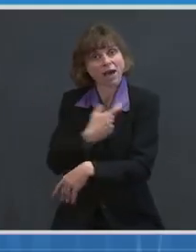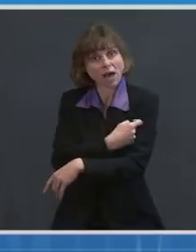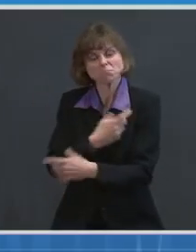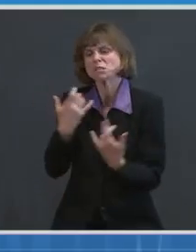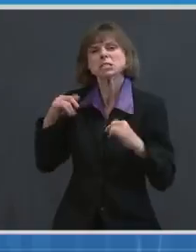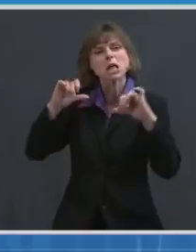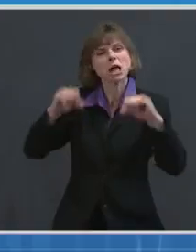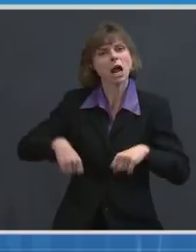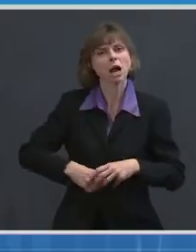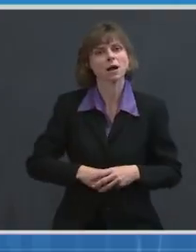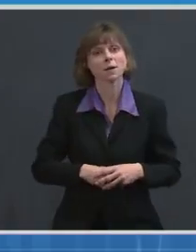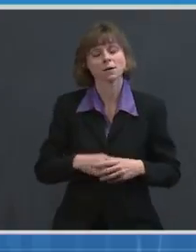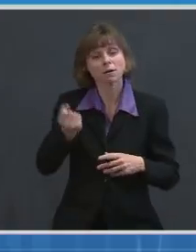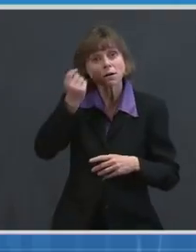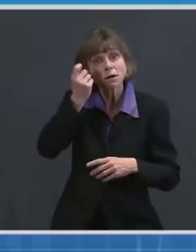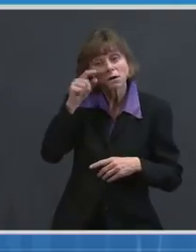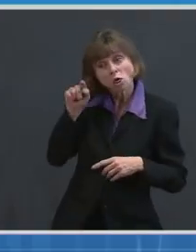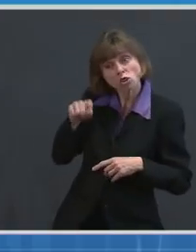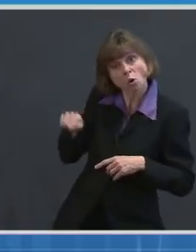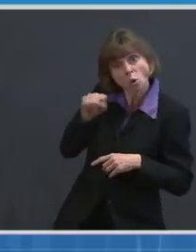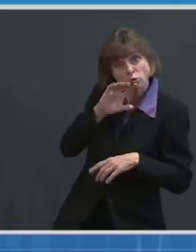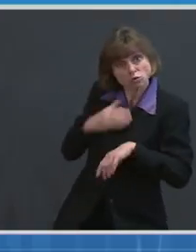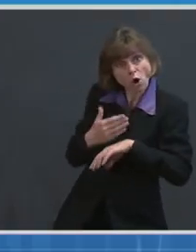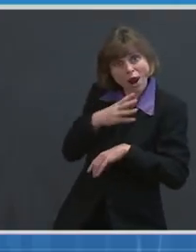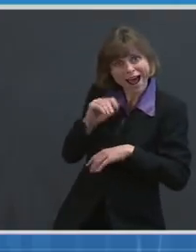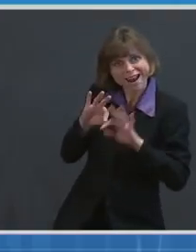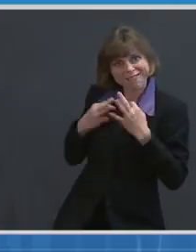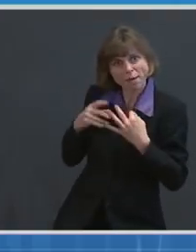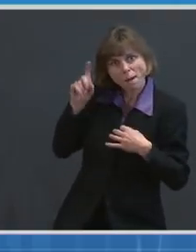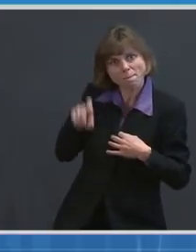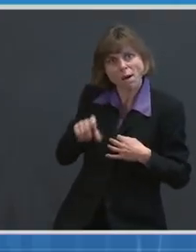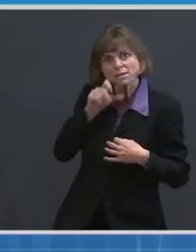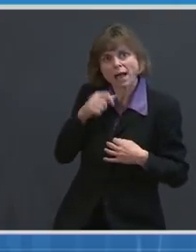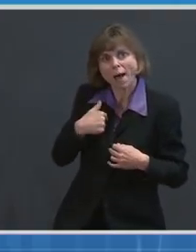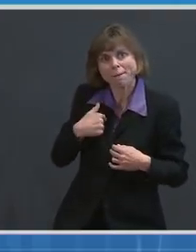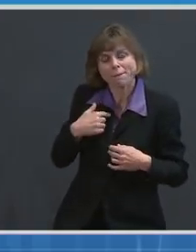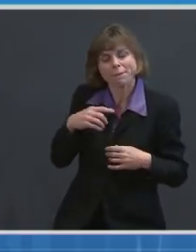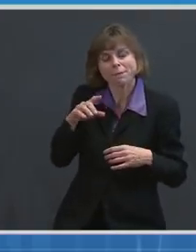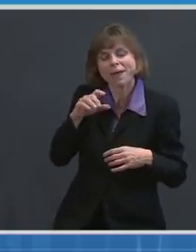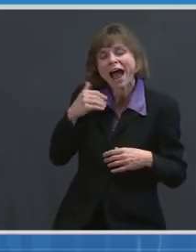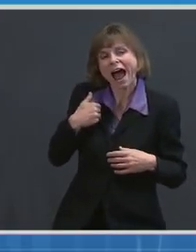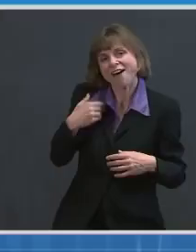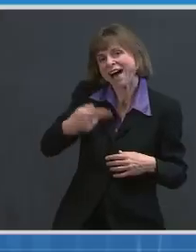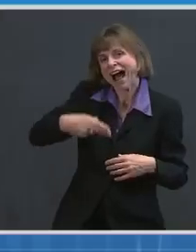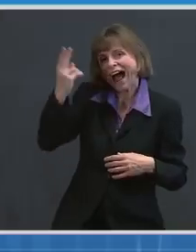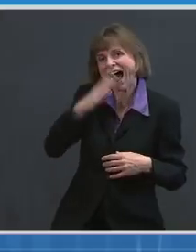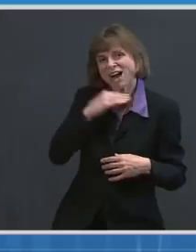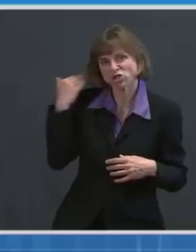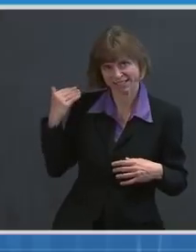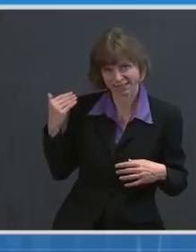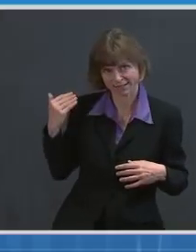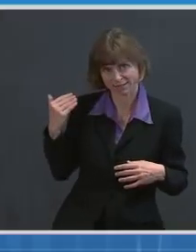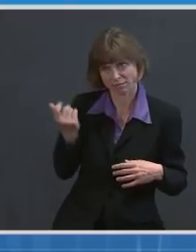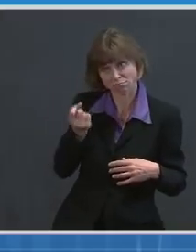the daughter and her family are not at risk for severe disease. They are solid orange